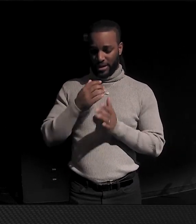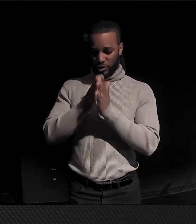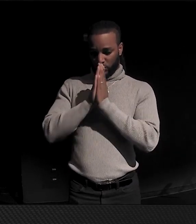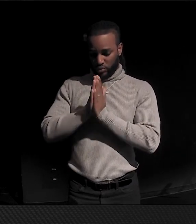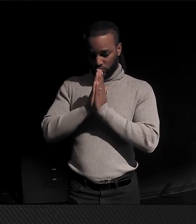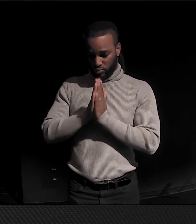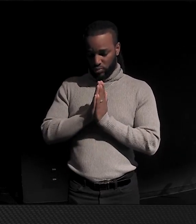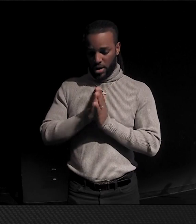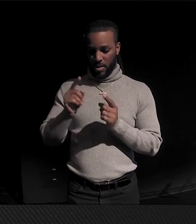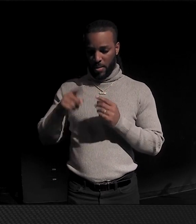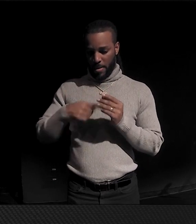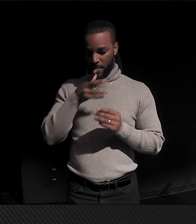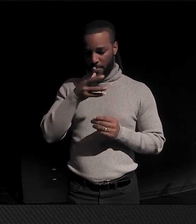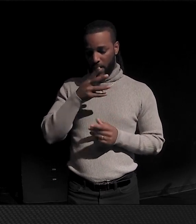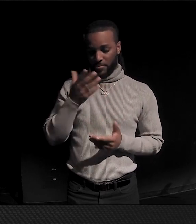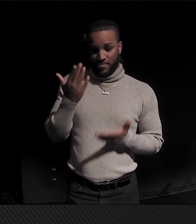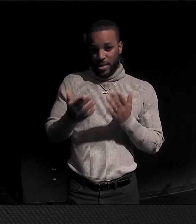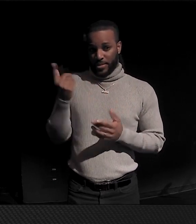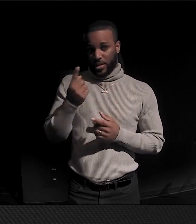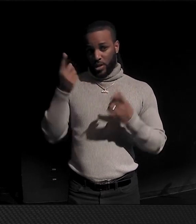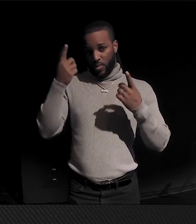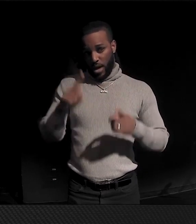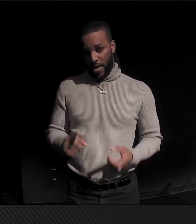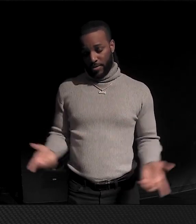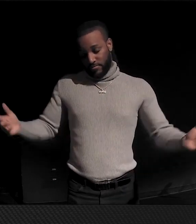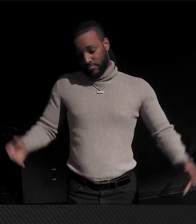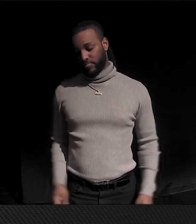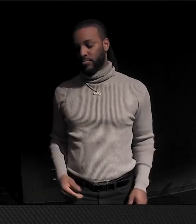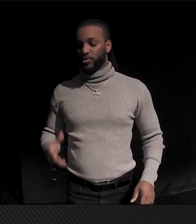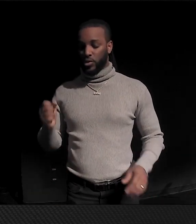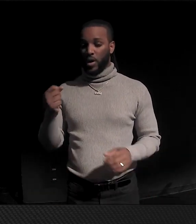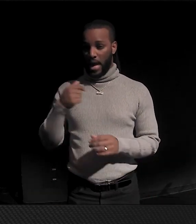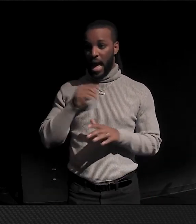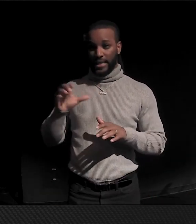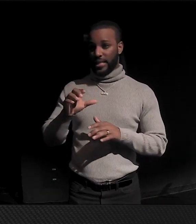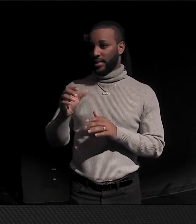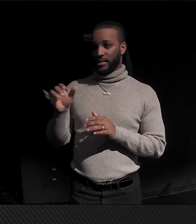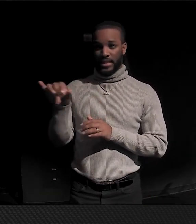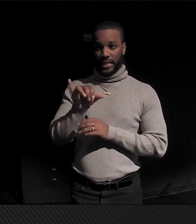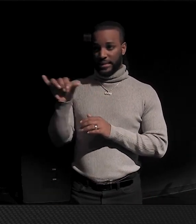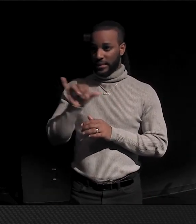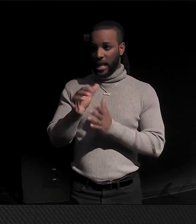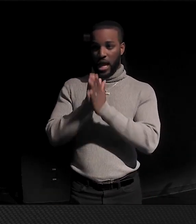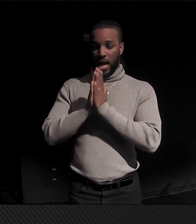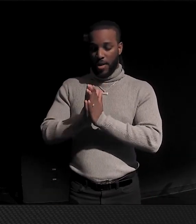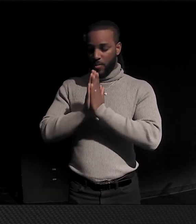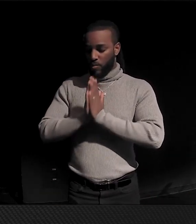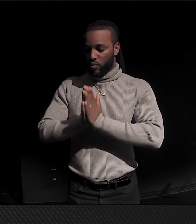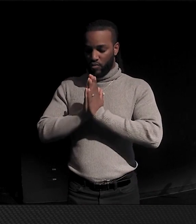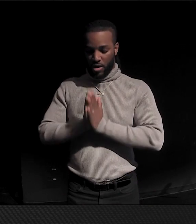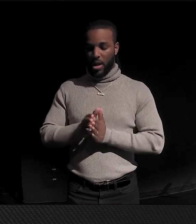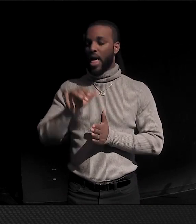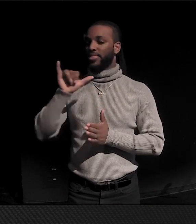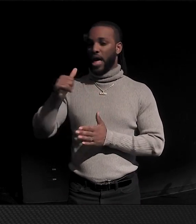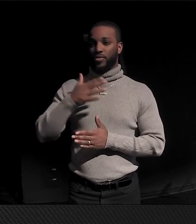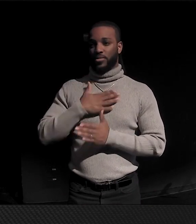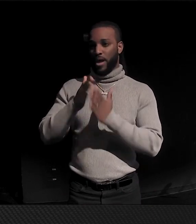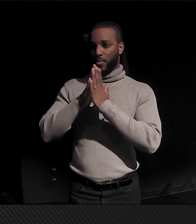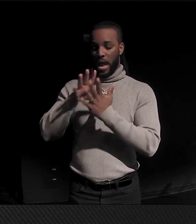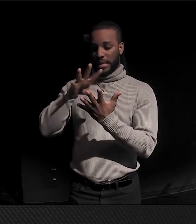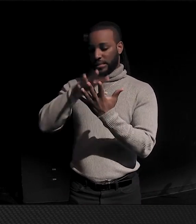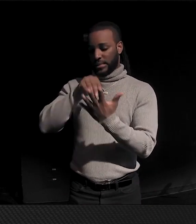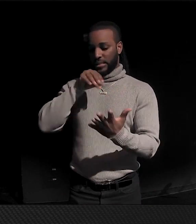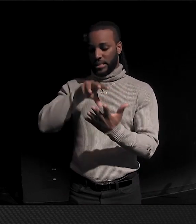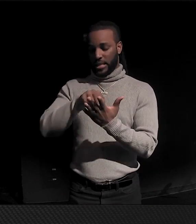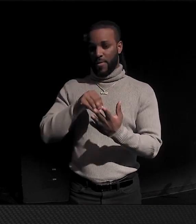mom, maybe something might happen. And that's exactly what I did later that evening. Went there, and that was my prayer.